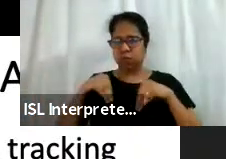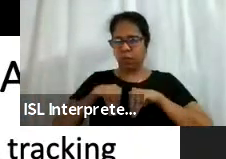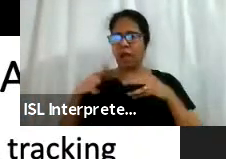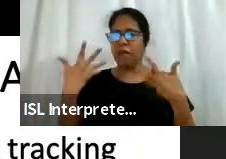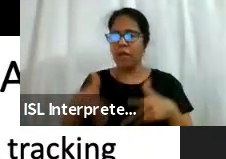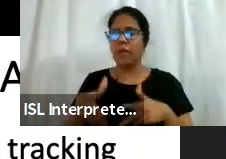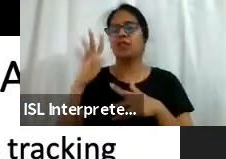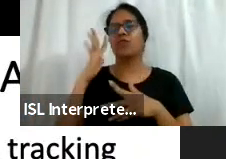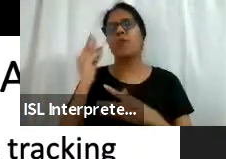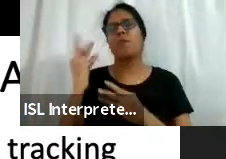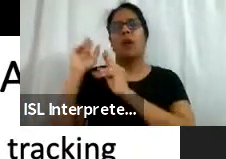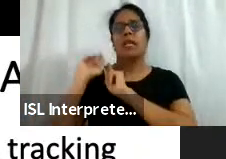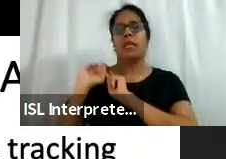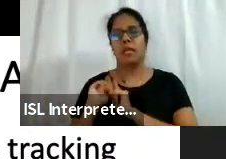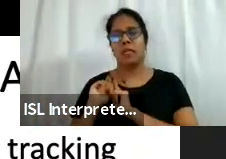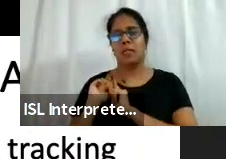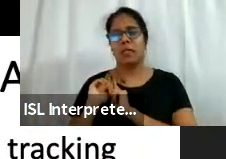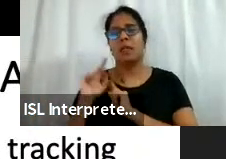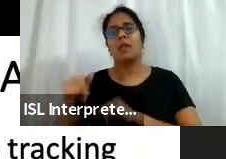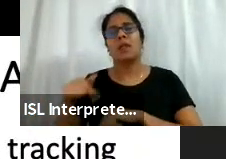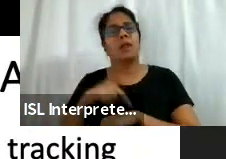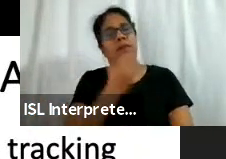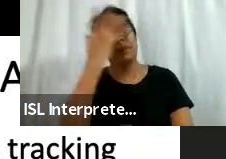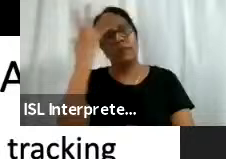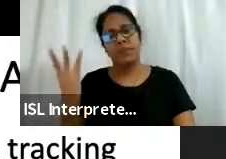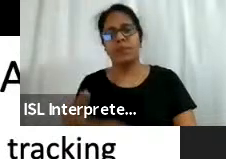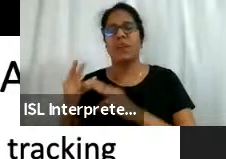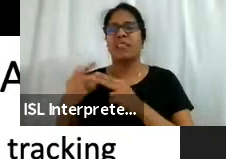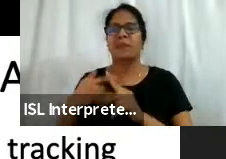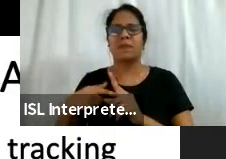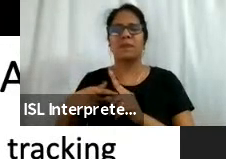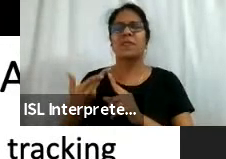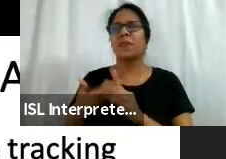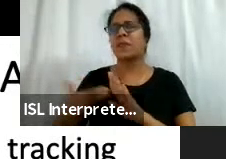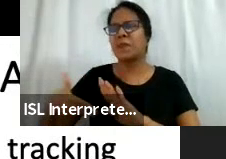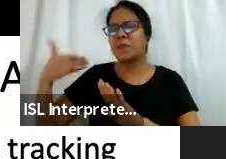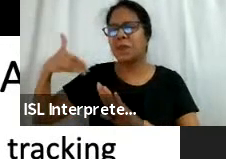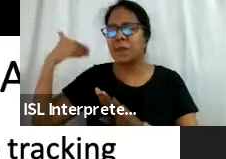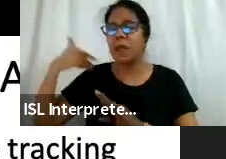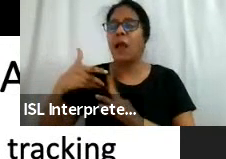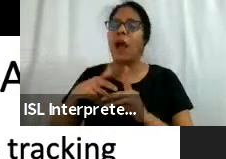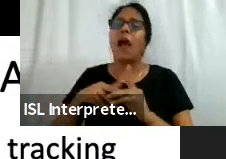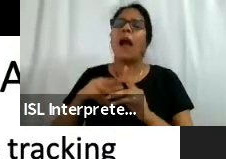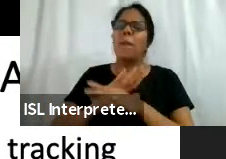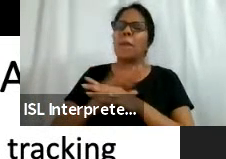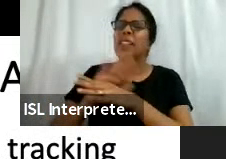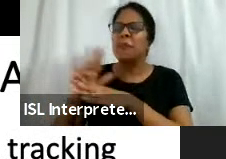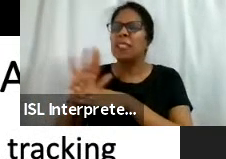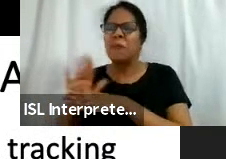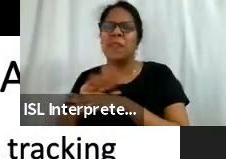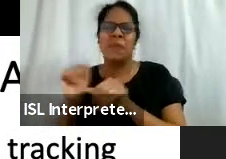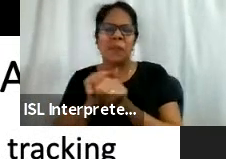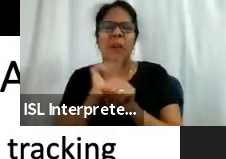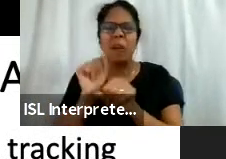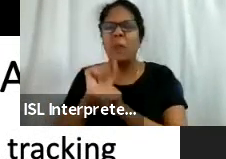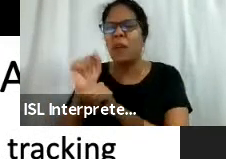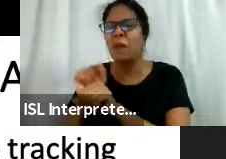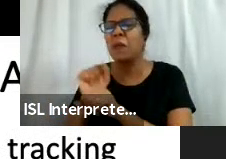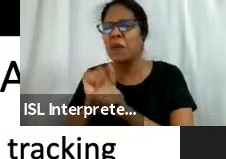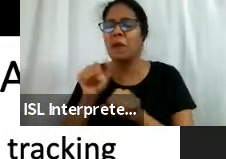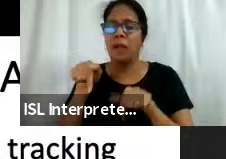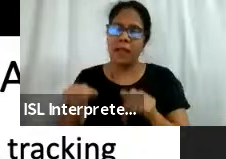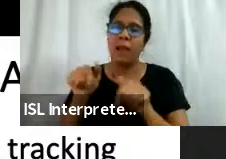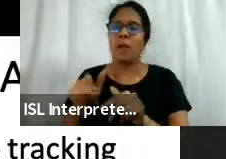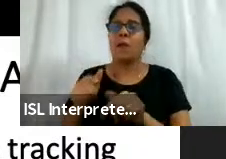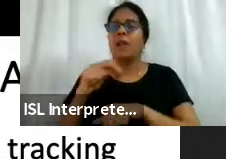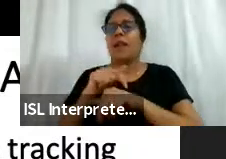rest. Use this time to recuperate. We've been running around the whole time in our lives. So this is the time to take rest and